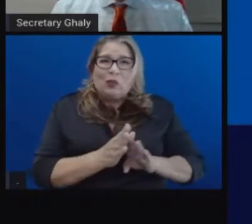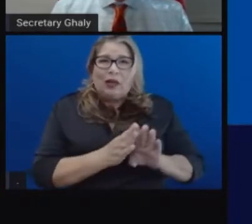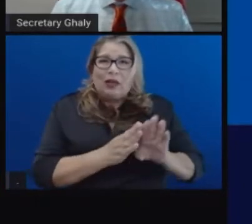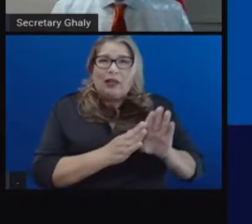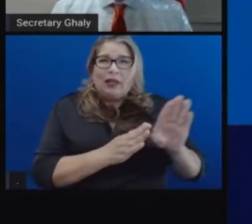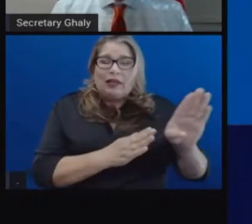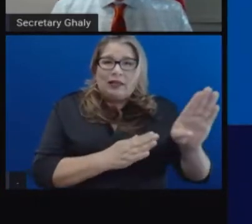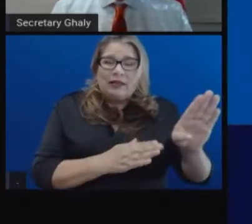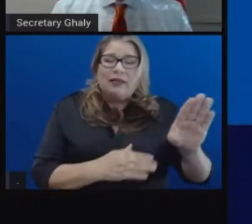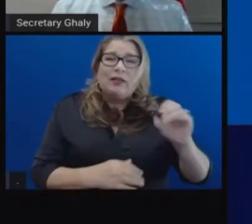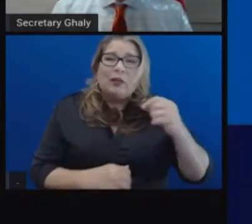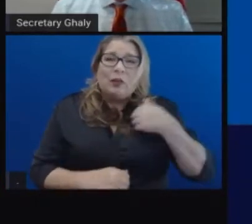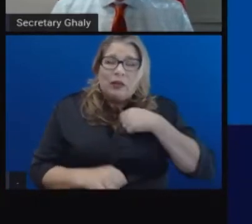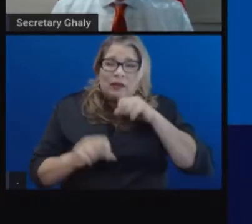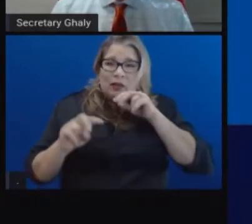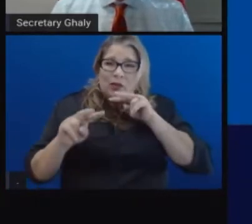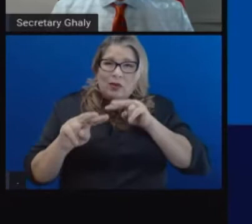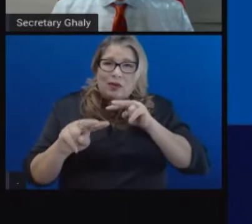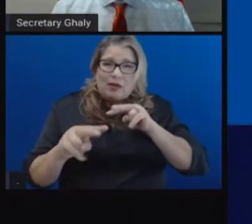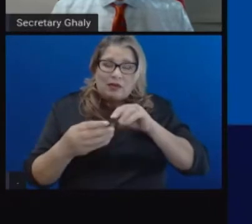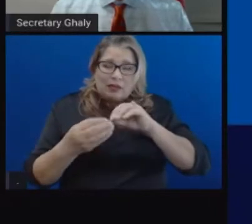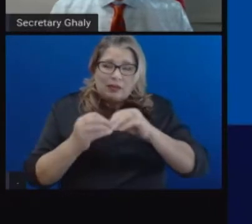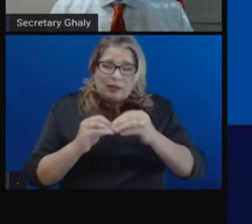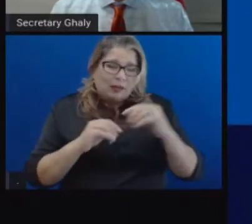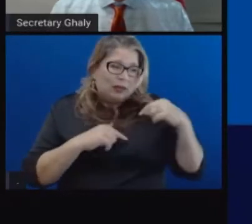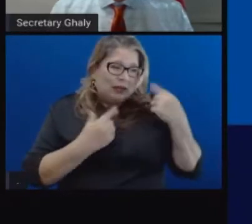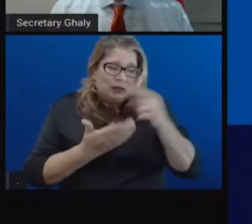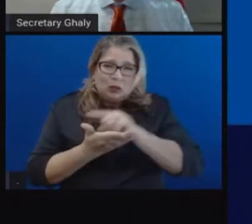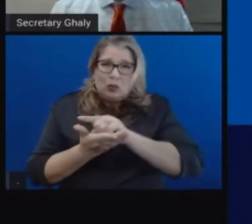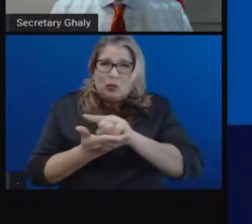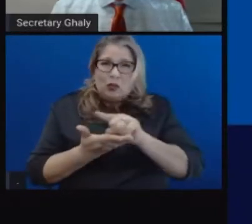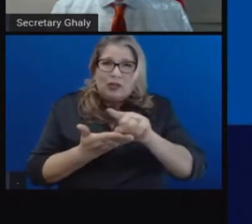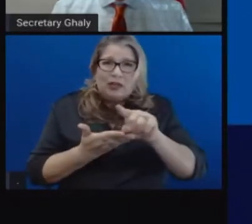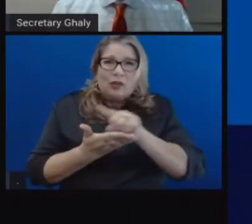the past week and a half, high numbers of